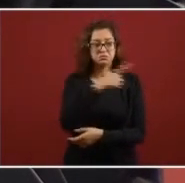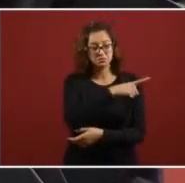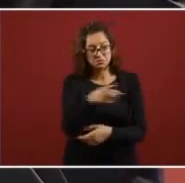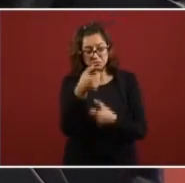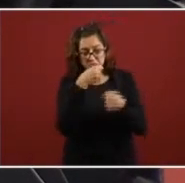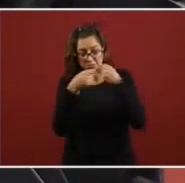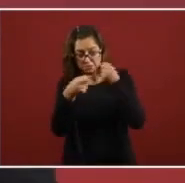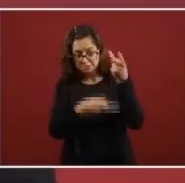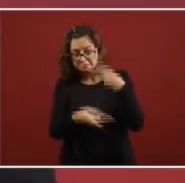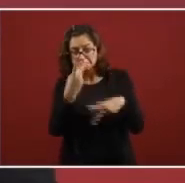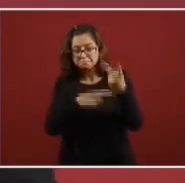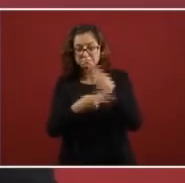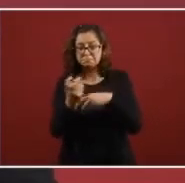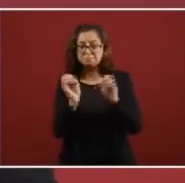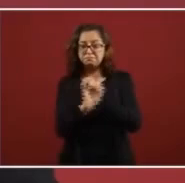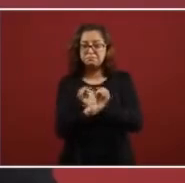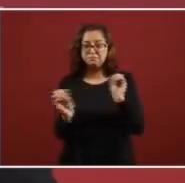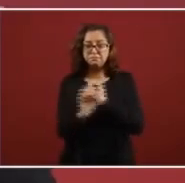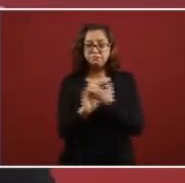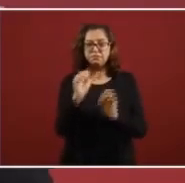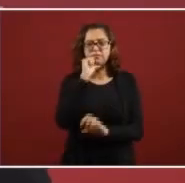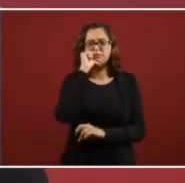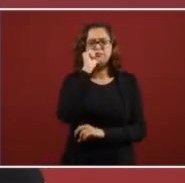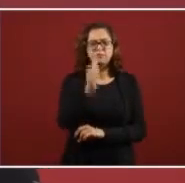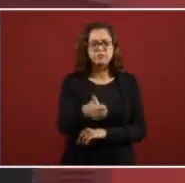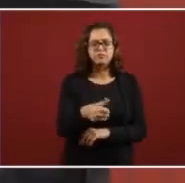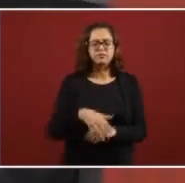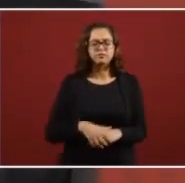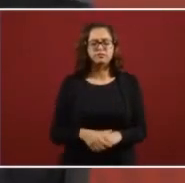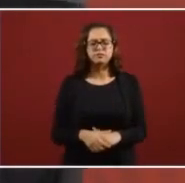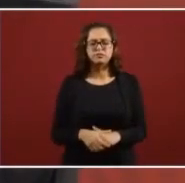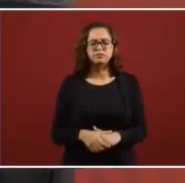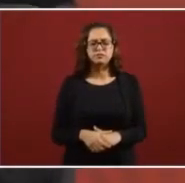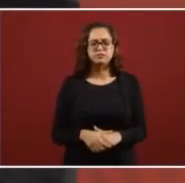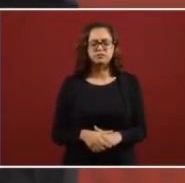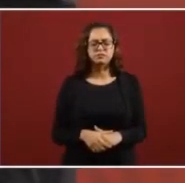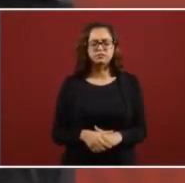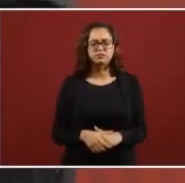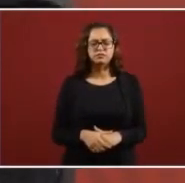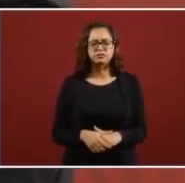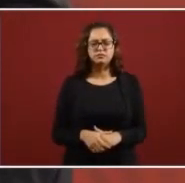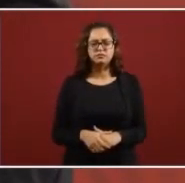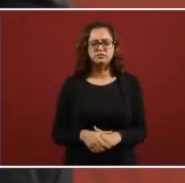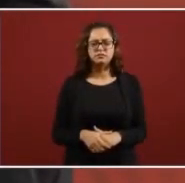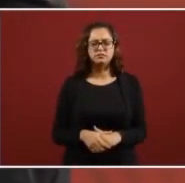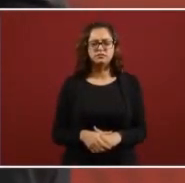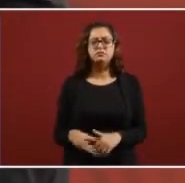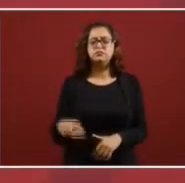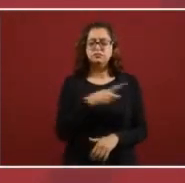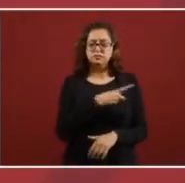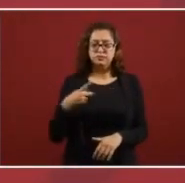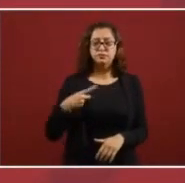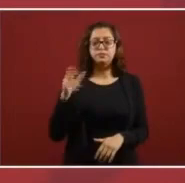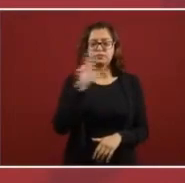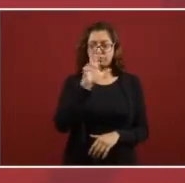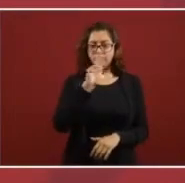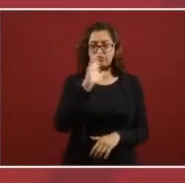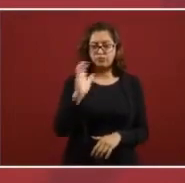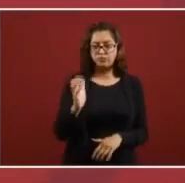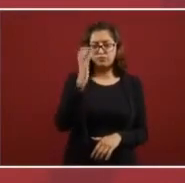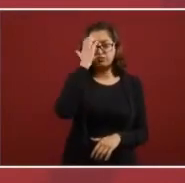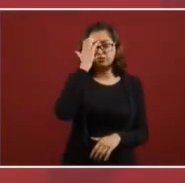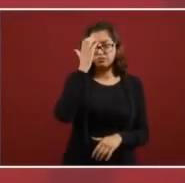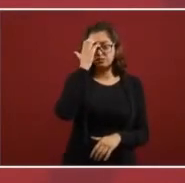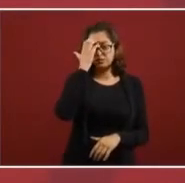attention, and there was no media with us. But I have to recognize that